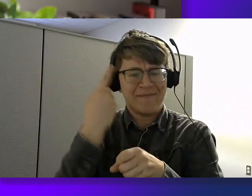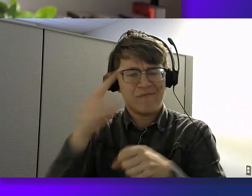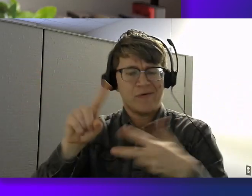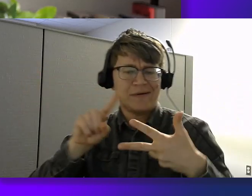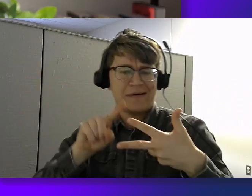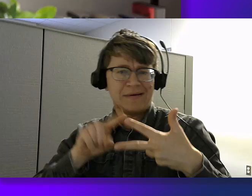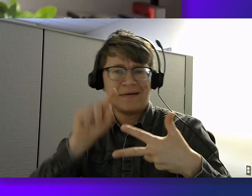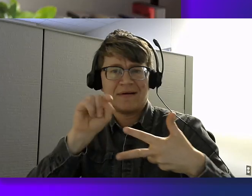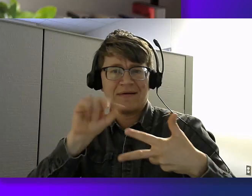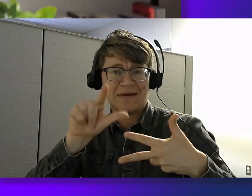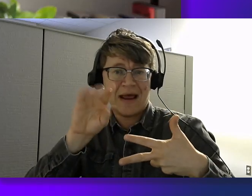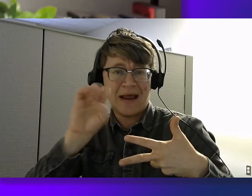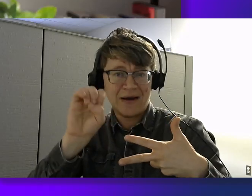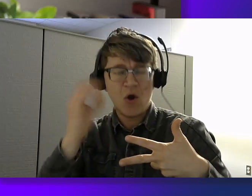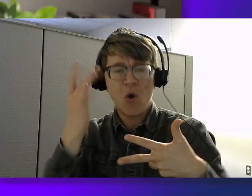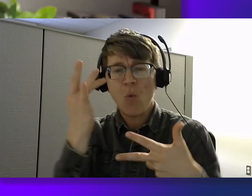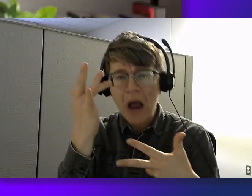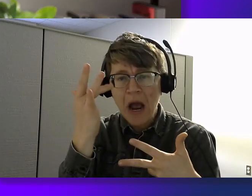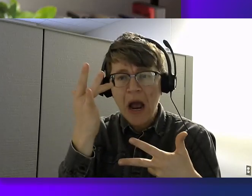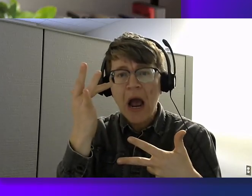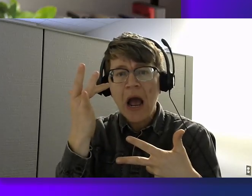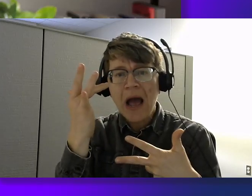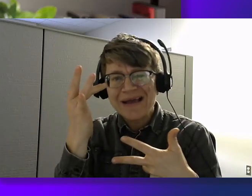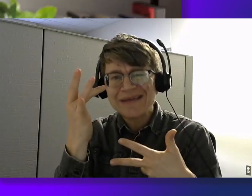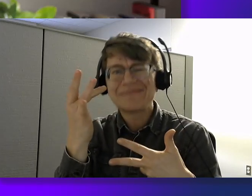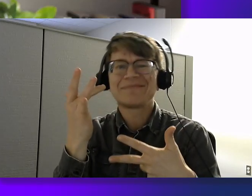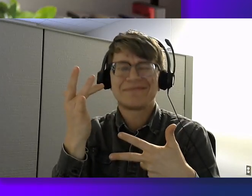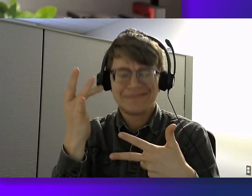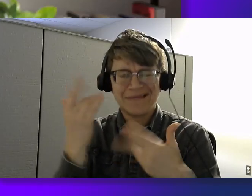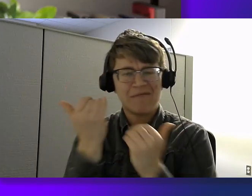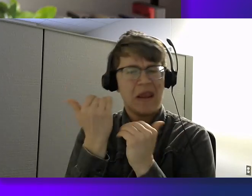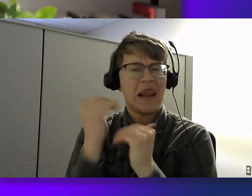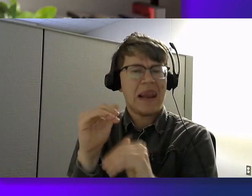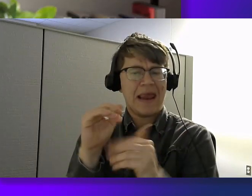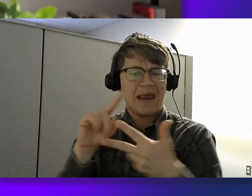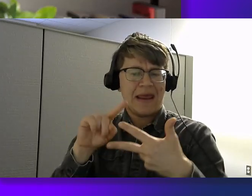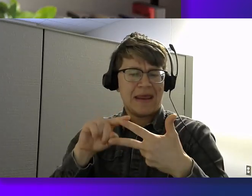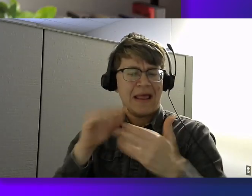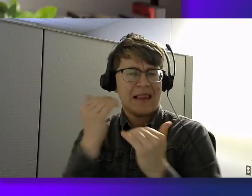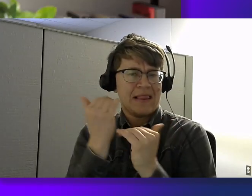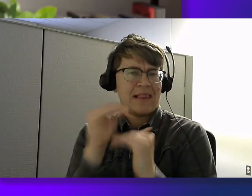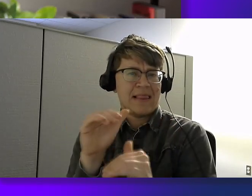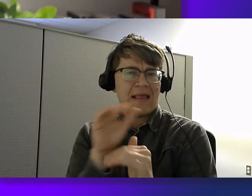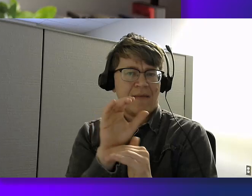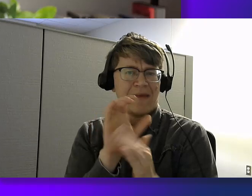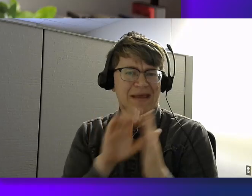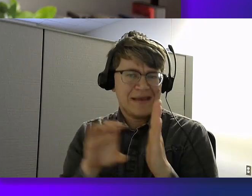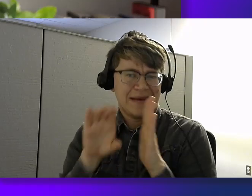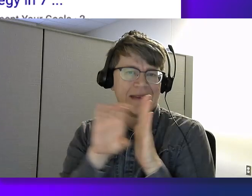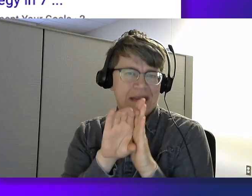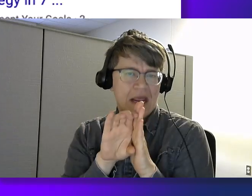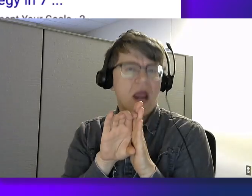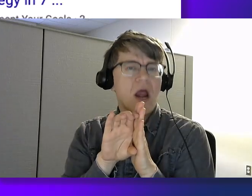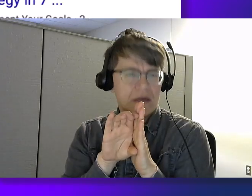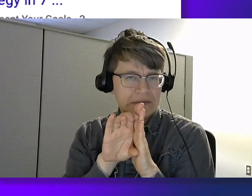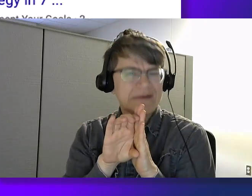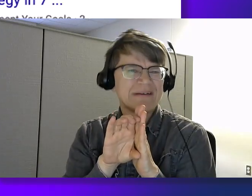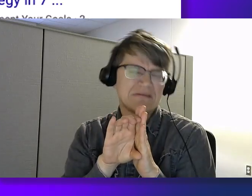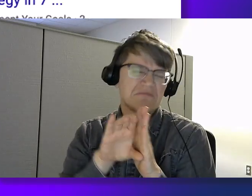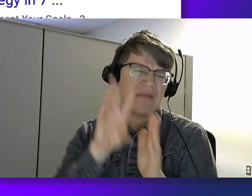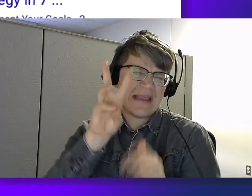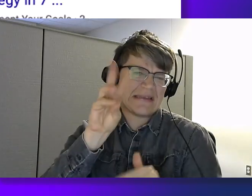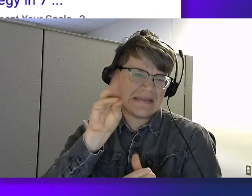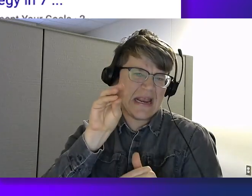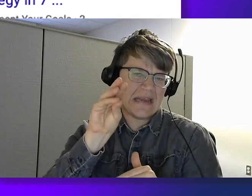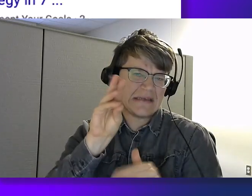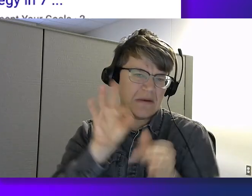This is because after a certain number of characters, about 60, your title will get cut off in Google. Let's take a look at